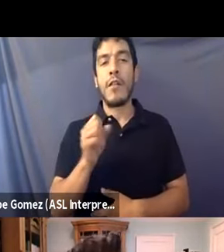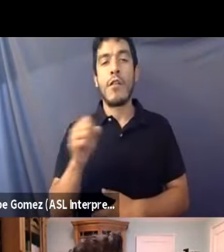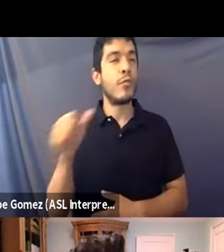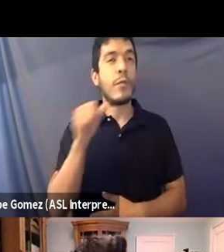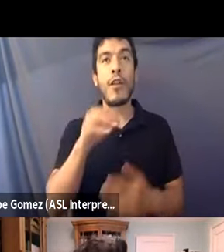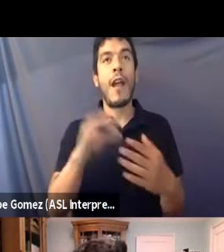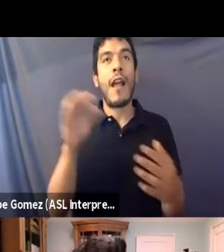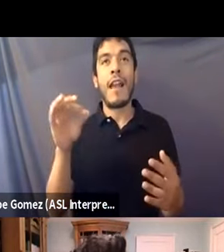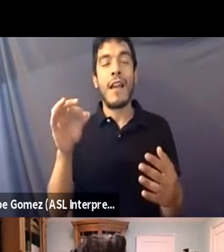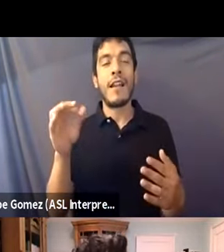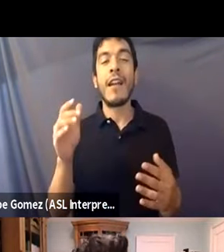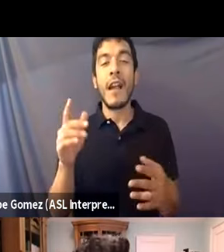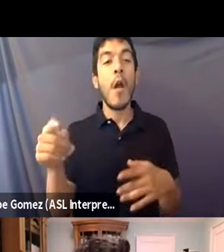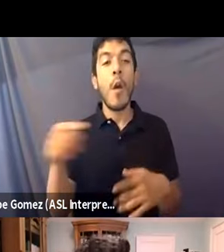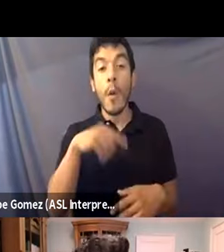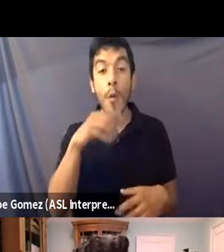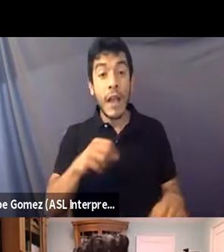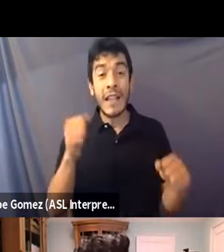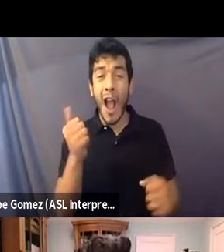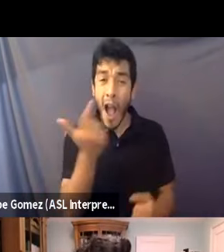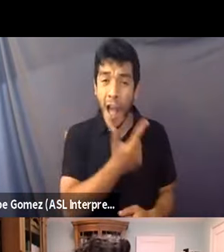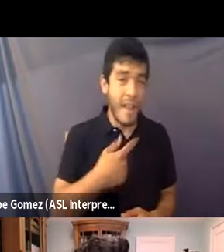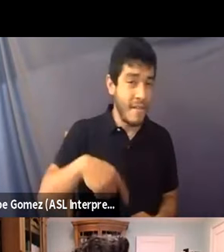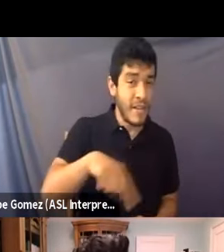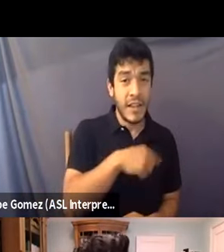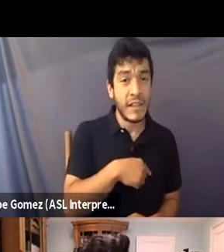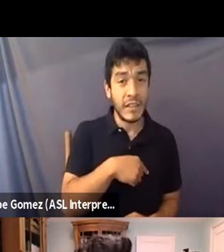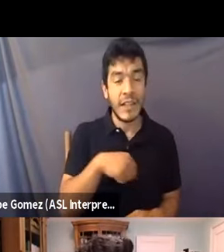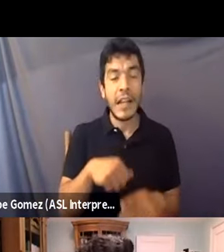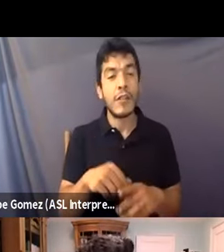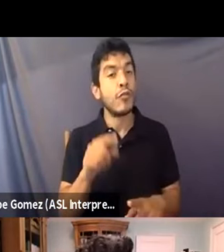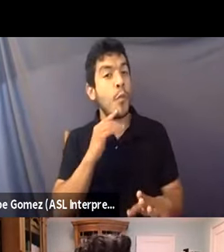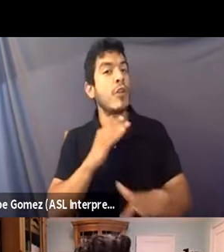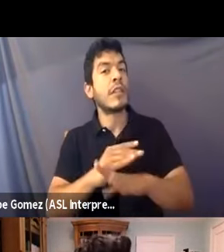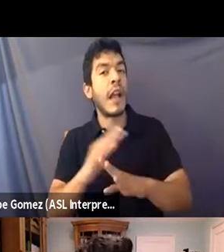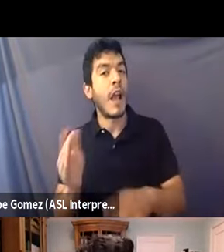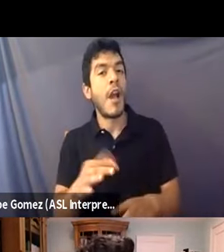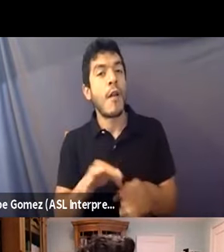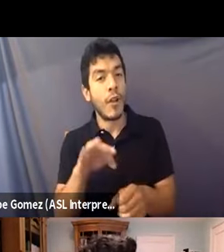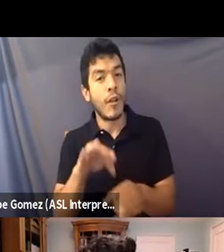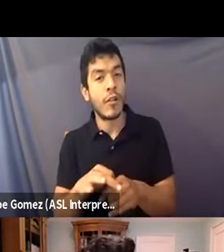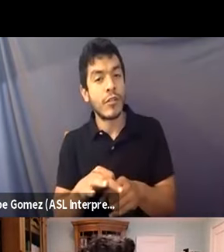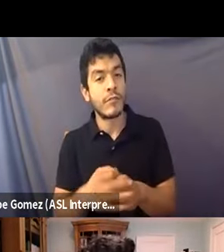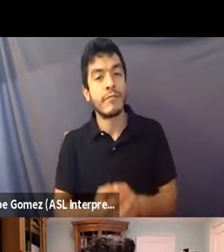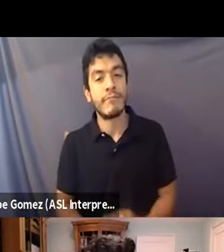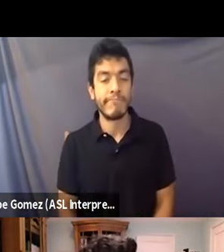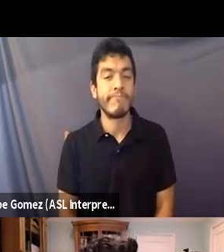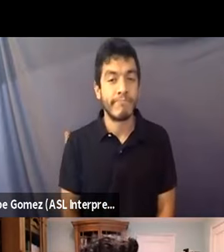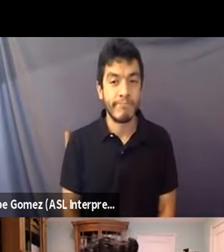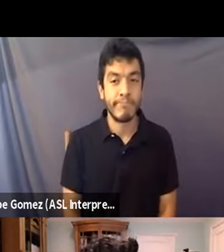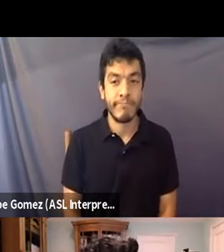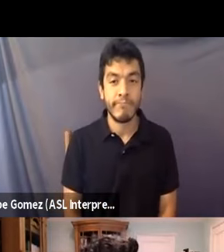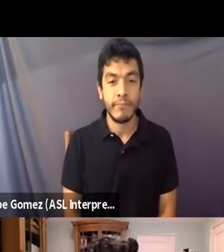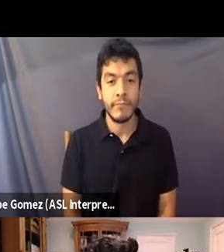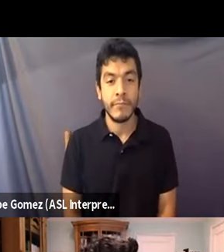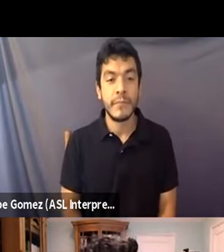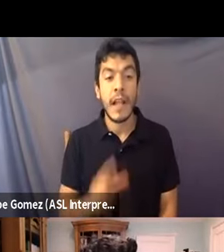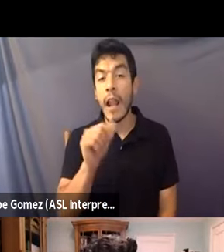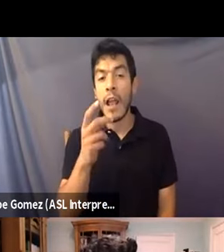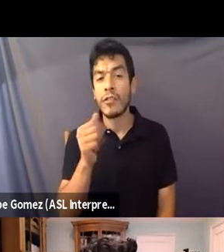going to take all of us in order to protect our elections and to protect our democracy. Well, I don't know about heroes